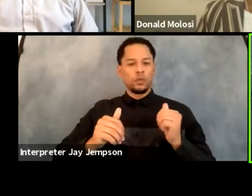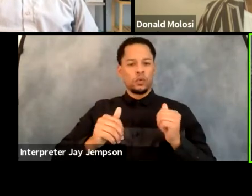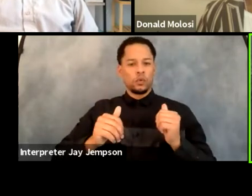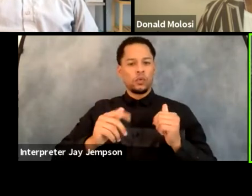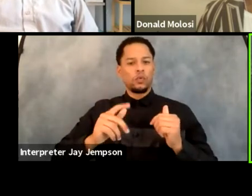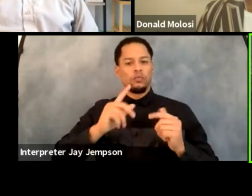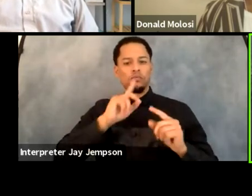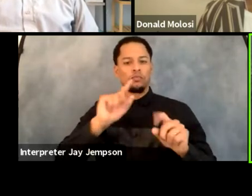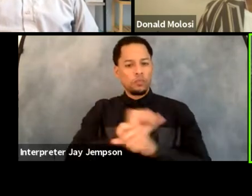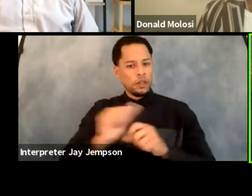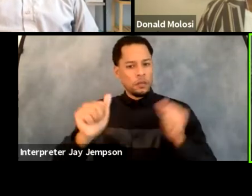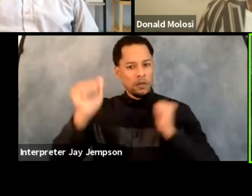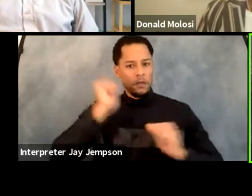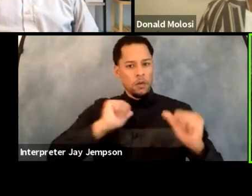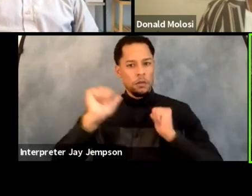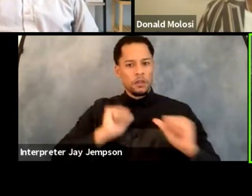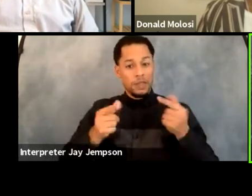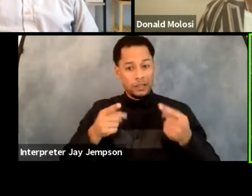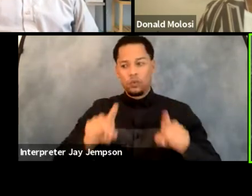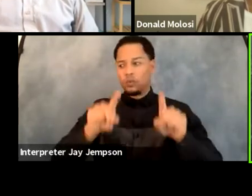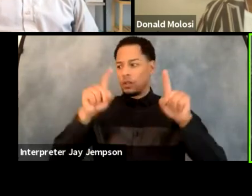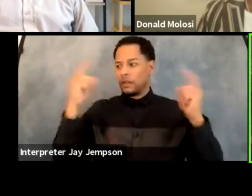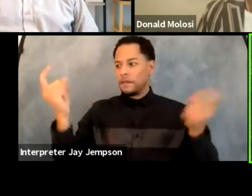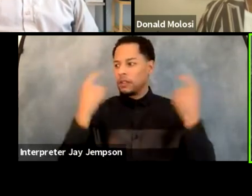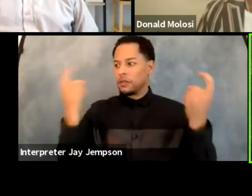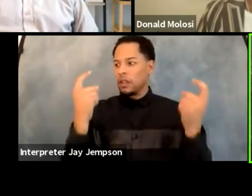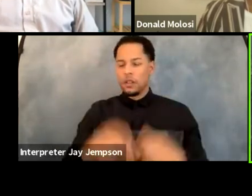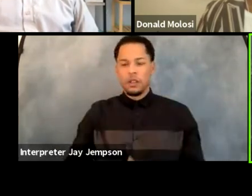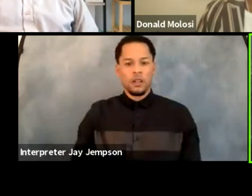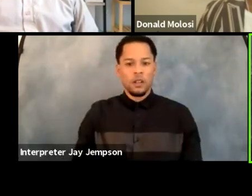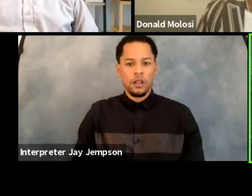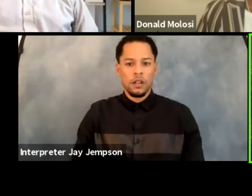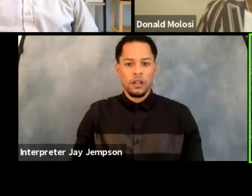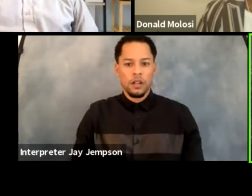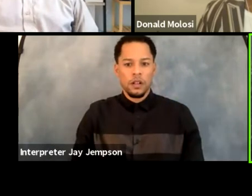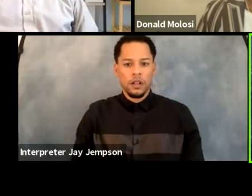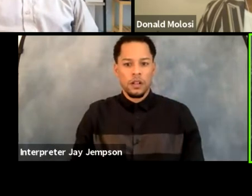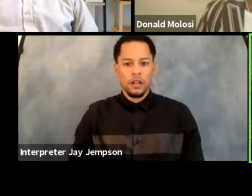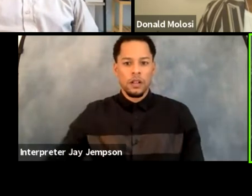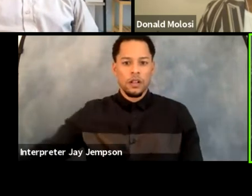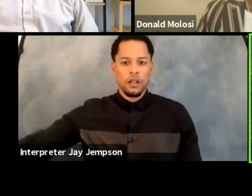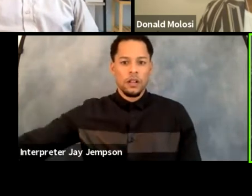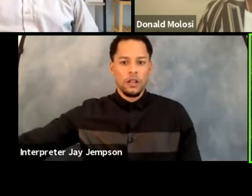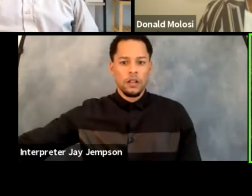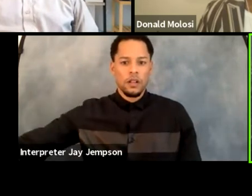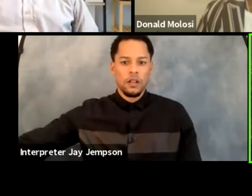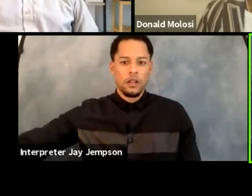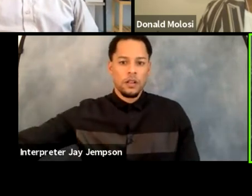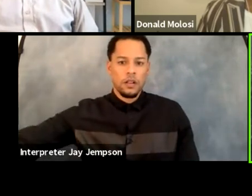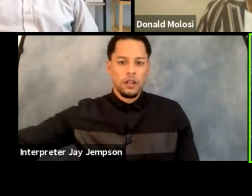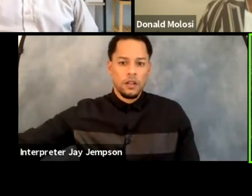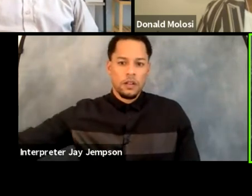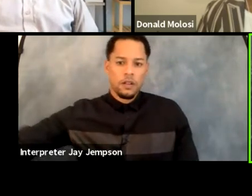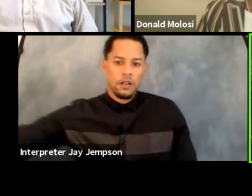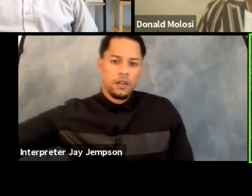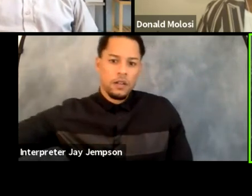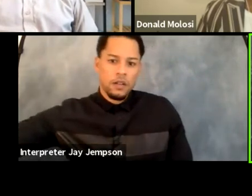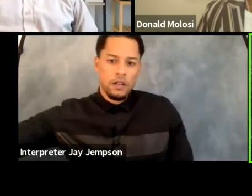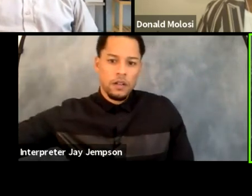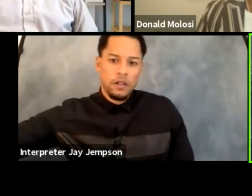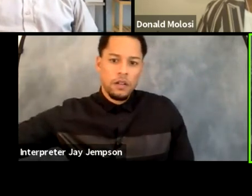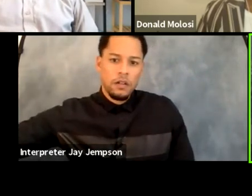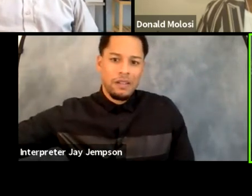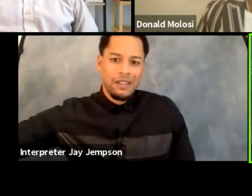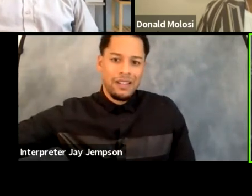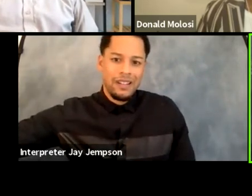example, we did Lagos Theatre Festival in 2019 in Freedom Park. So we Freedom Park. So we had issues, not